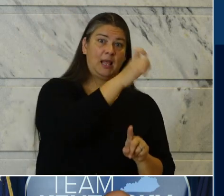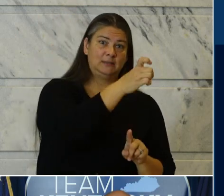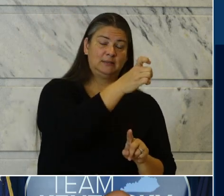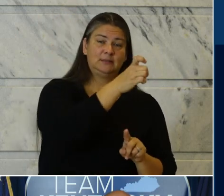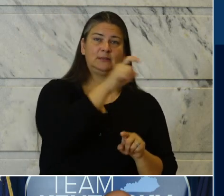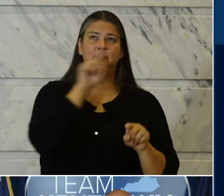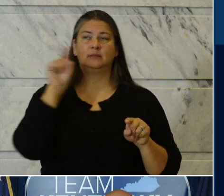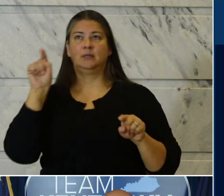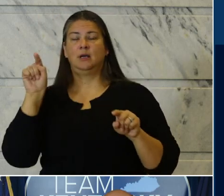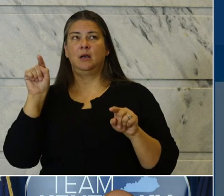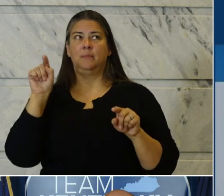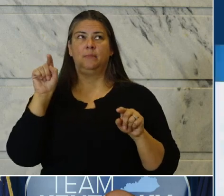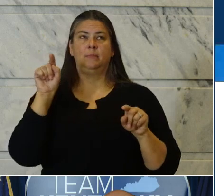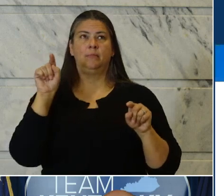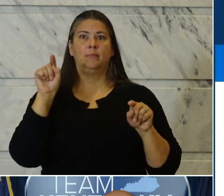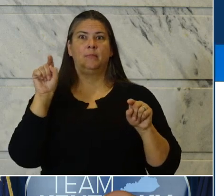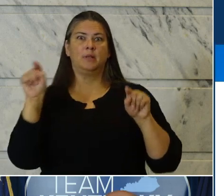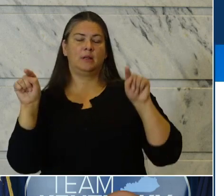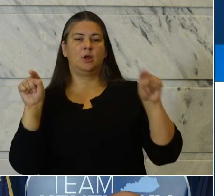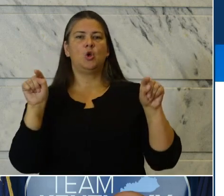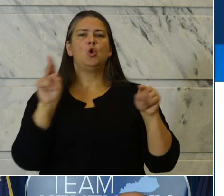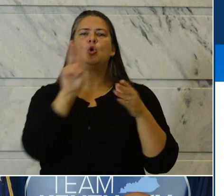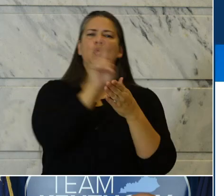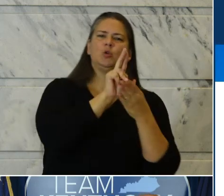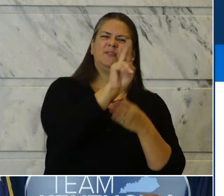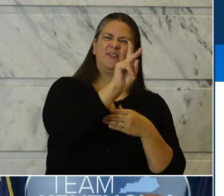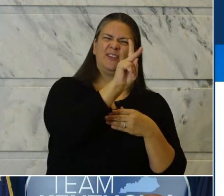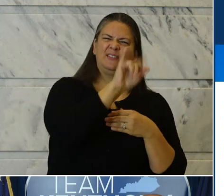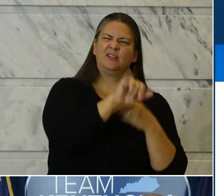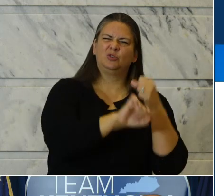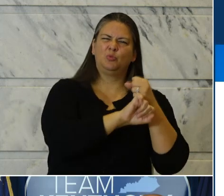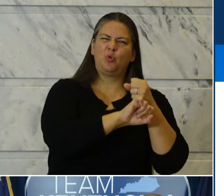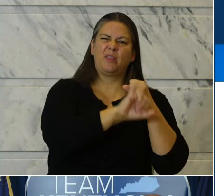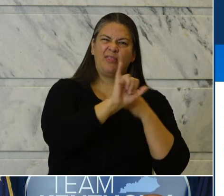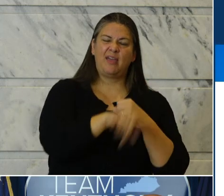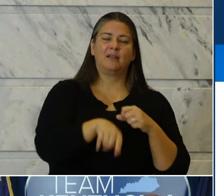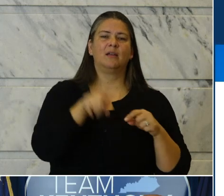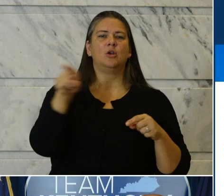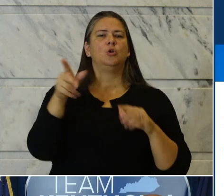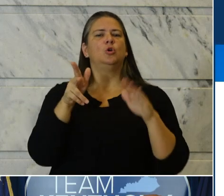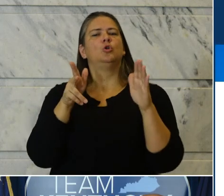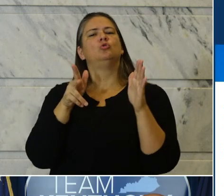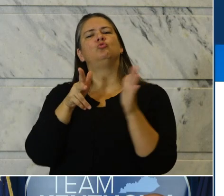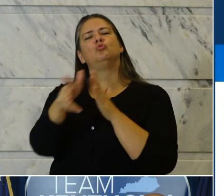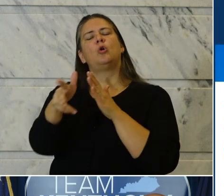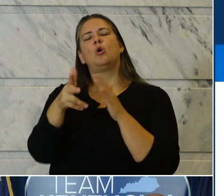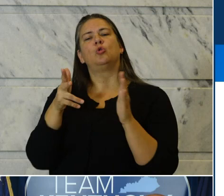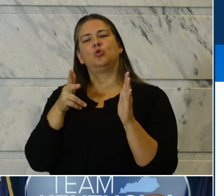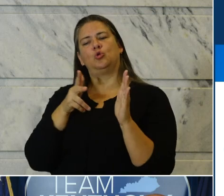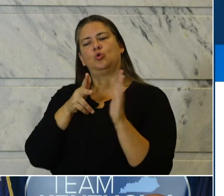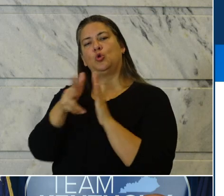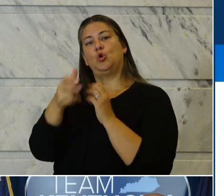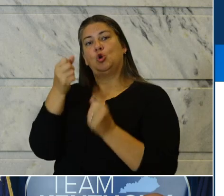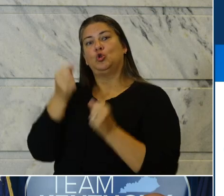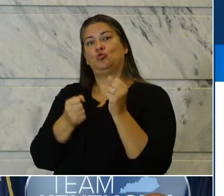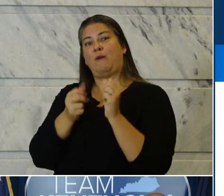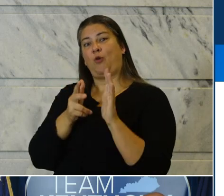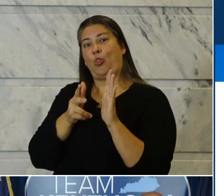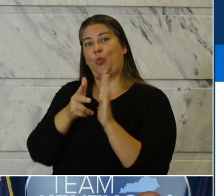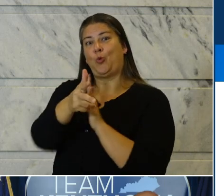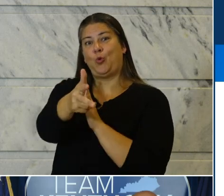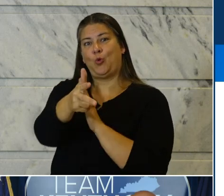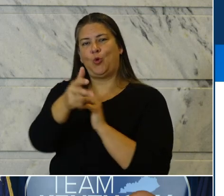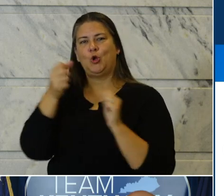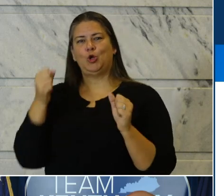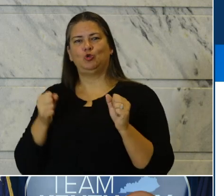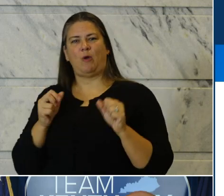locations supported by University of Kentucky. This is the Northern Kentucky drive-through and a drive-up. There's 2 different approaches here. Either one gets